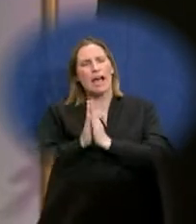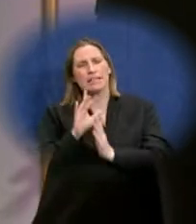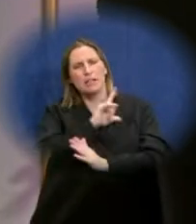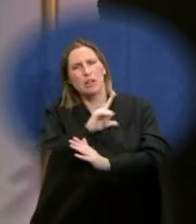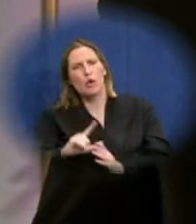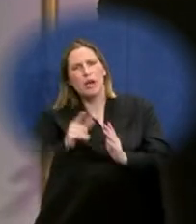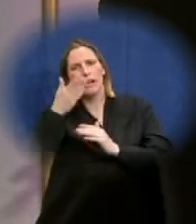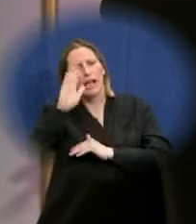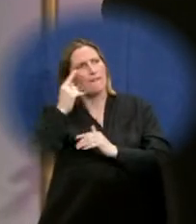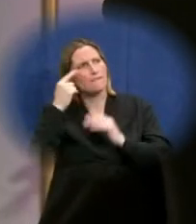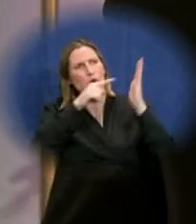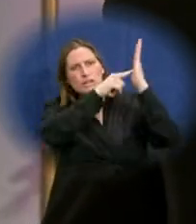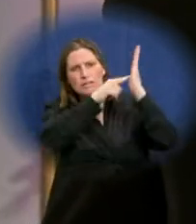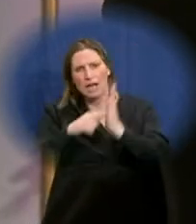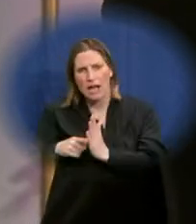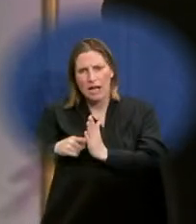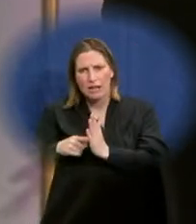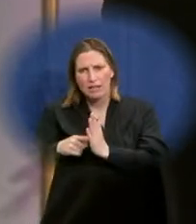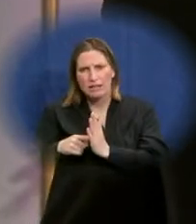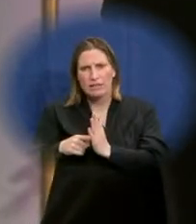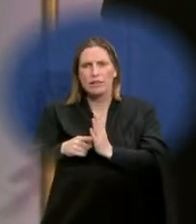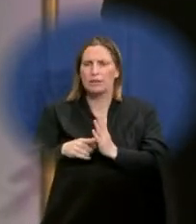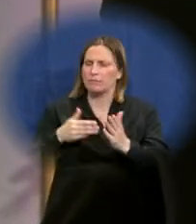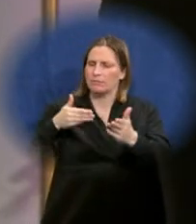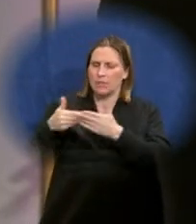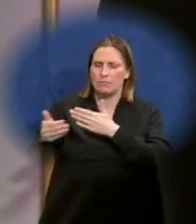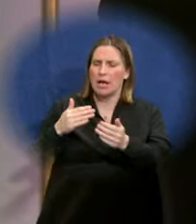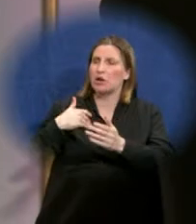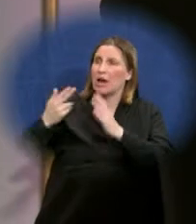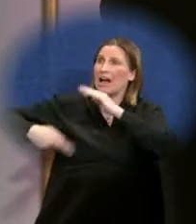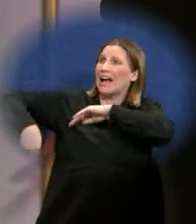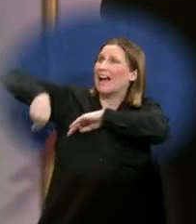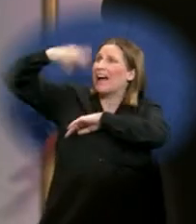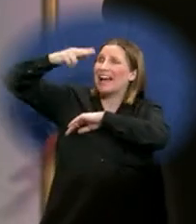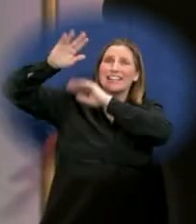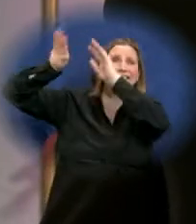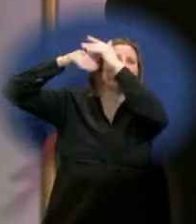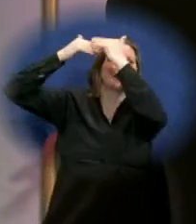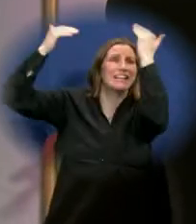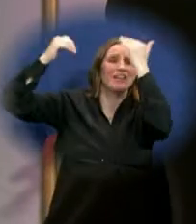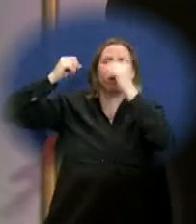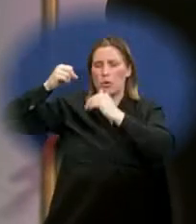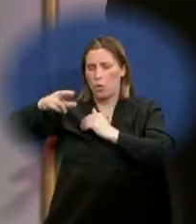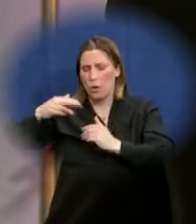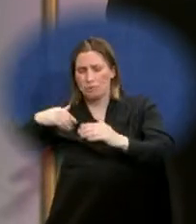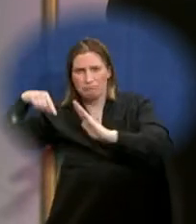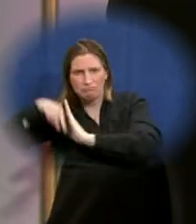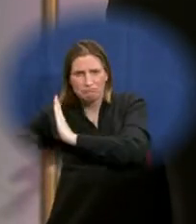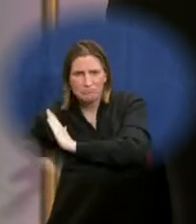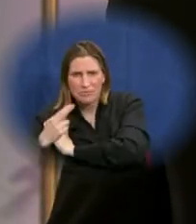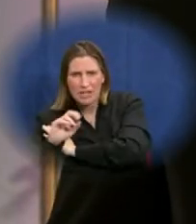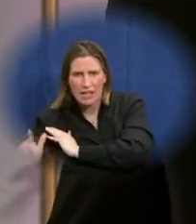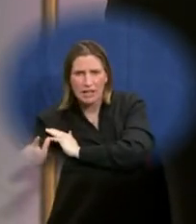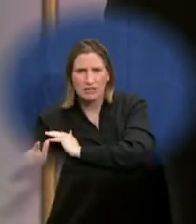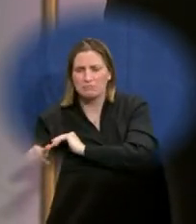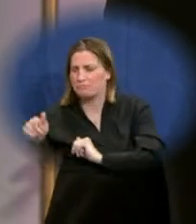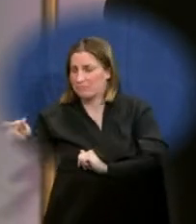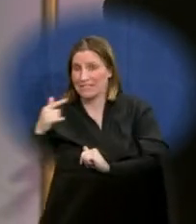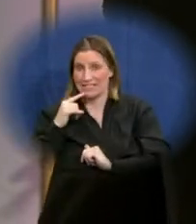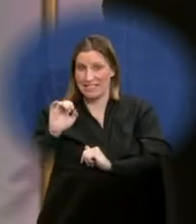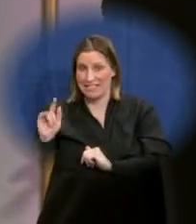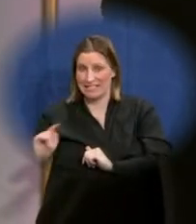God. Let it be deep as the netherworld or high as the sky." But Ahaz answered, "I will not ask, I will not tempt the